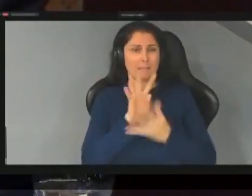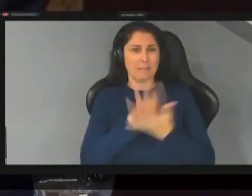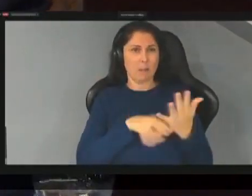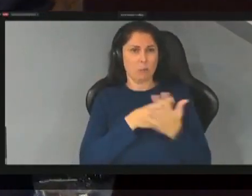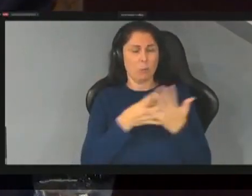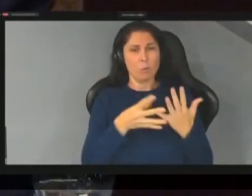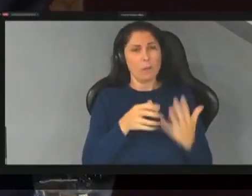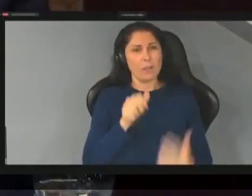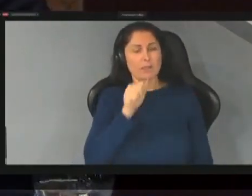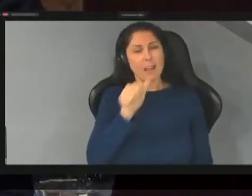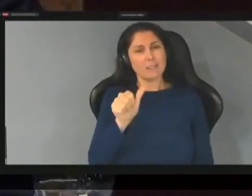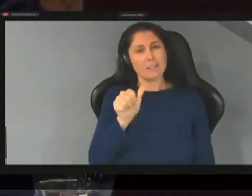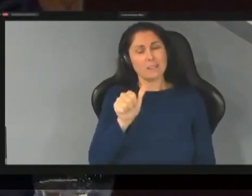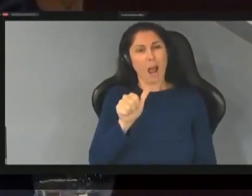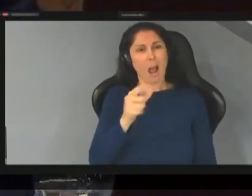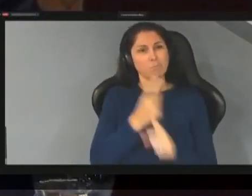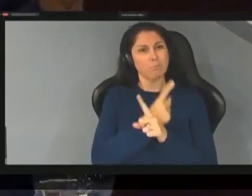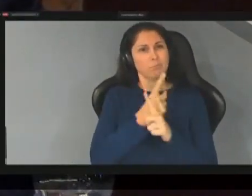really equitable. So